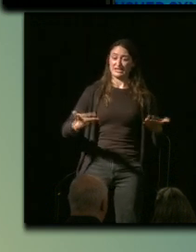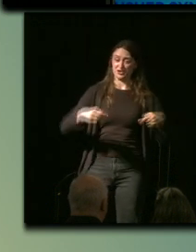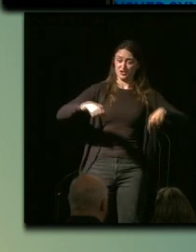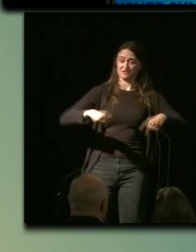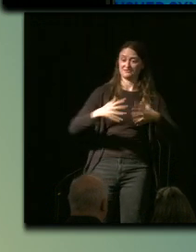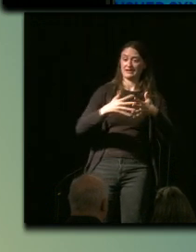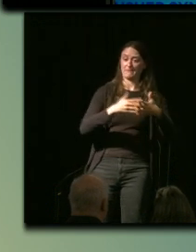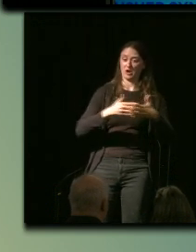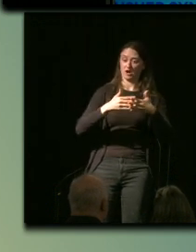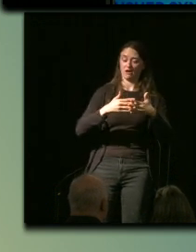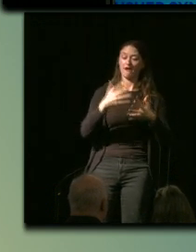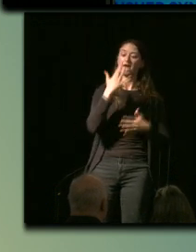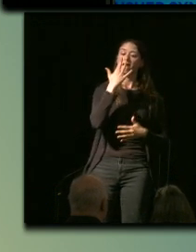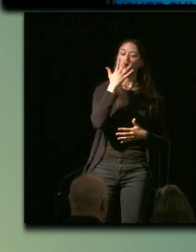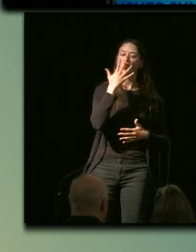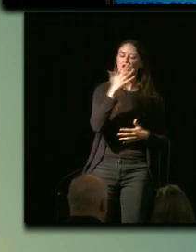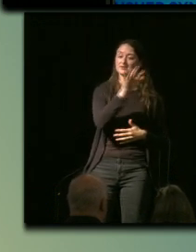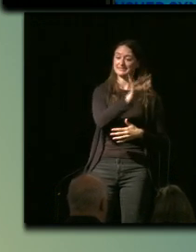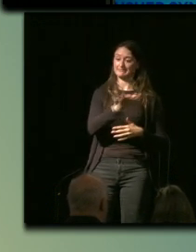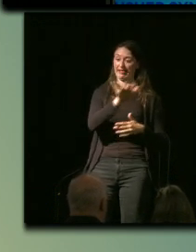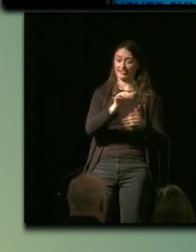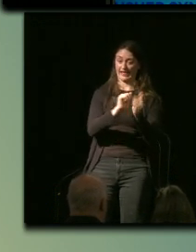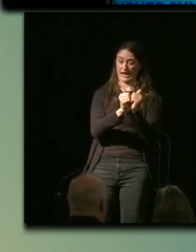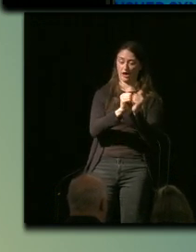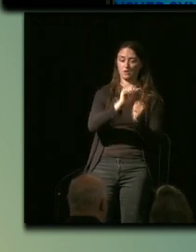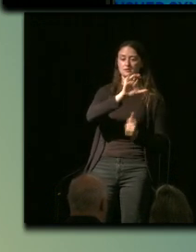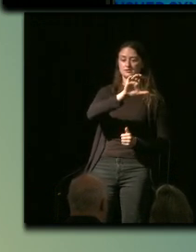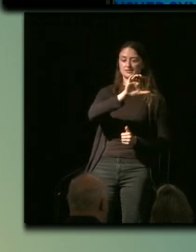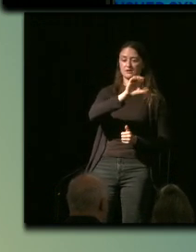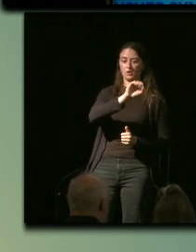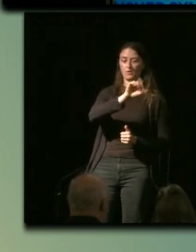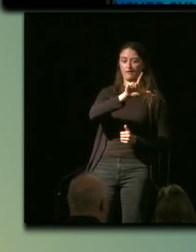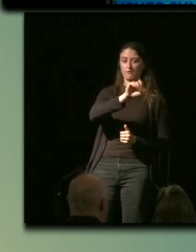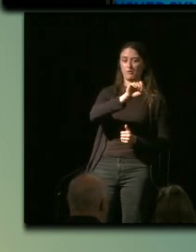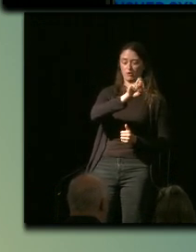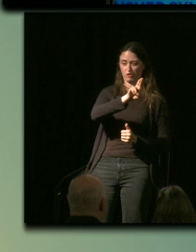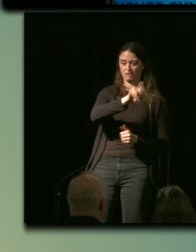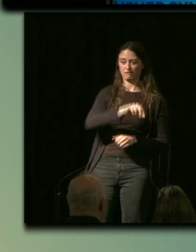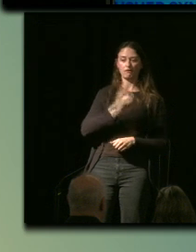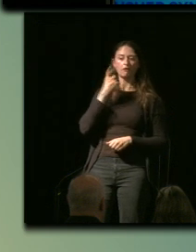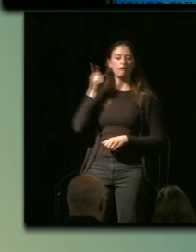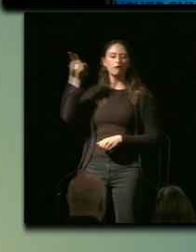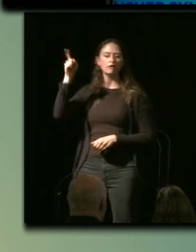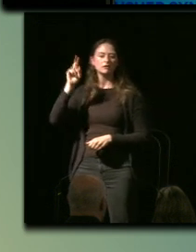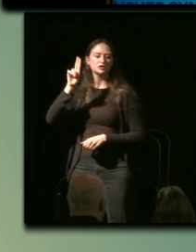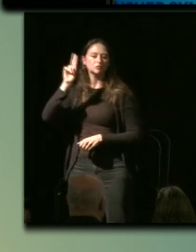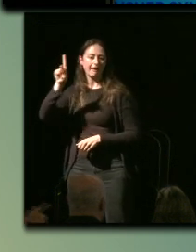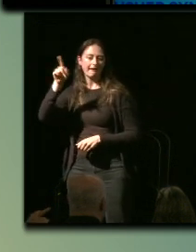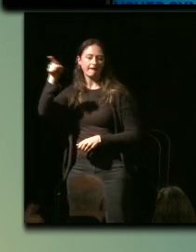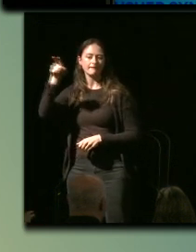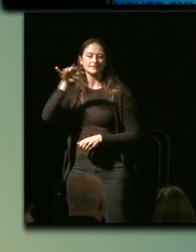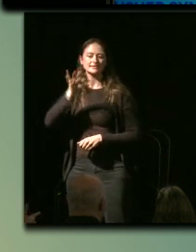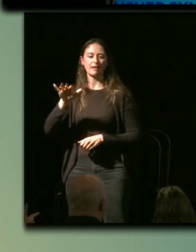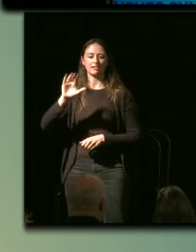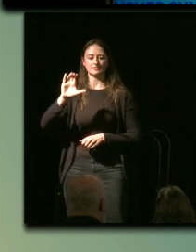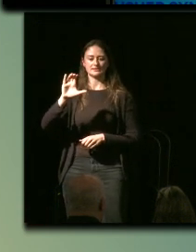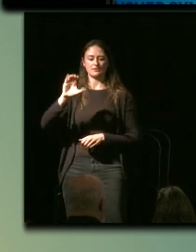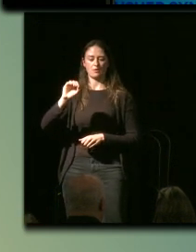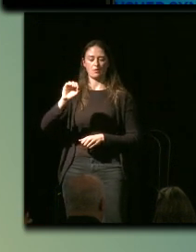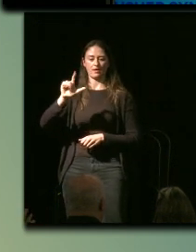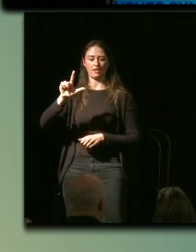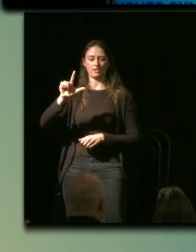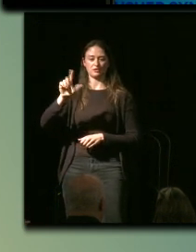A negative test result would find no variants identified in any of the genes associated with Usher syndrome.